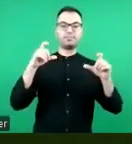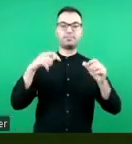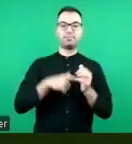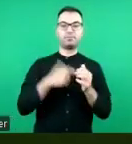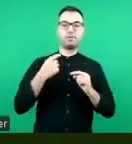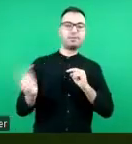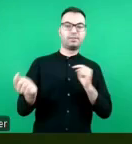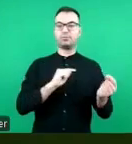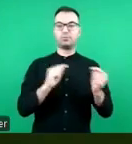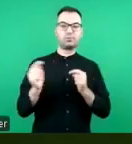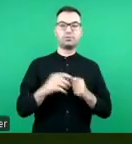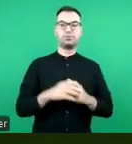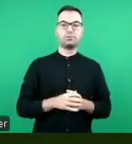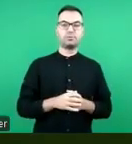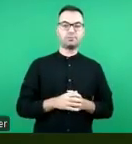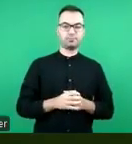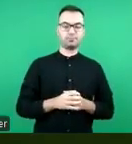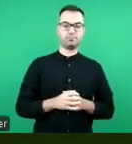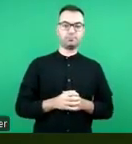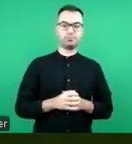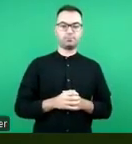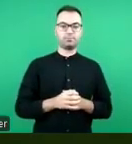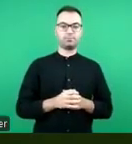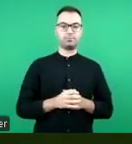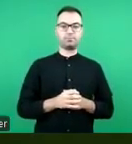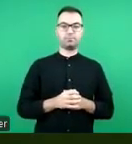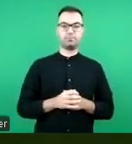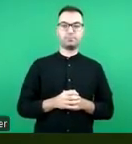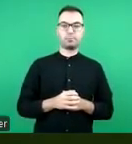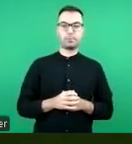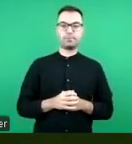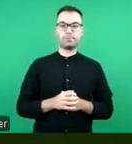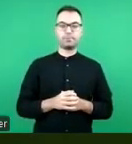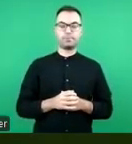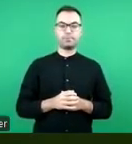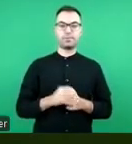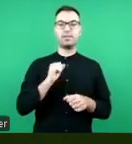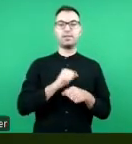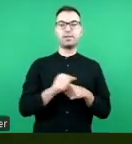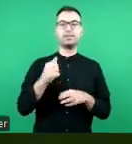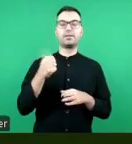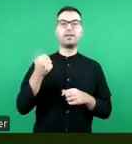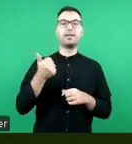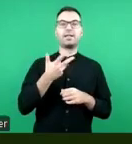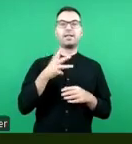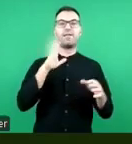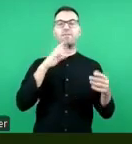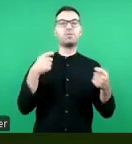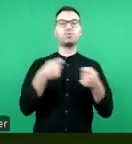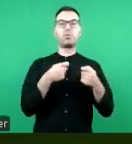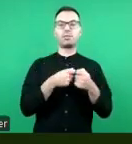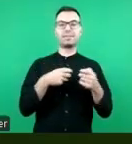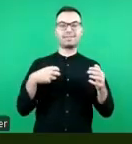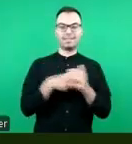discussions. And there's a couple of things which are always evident in these discussions, particularly